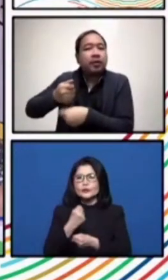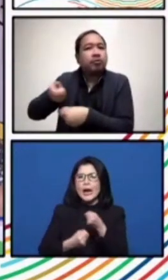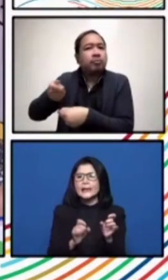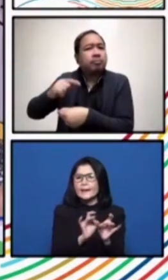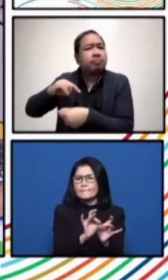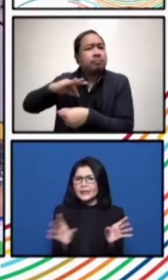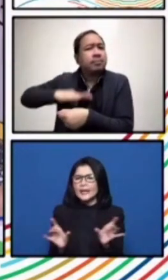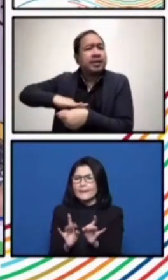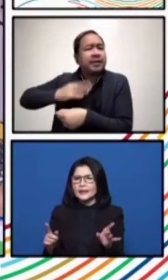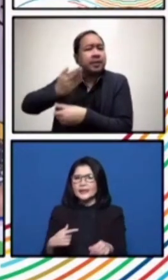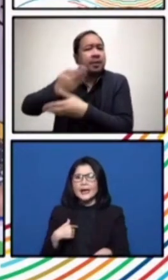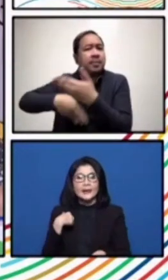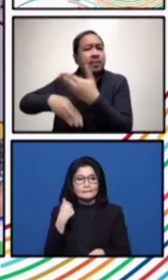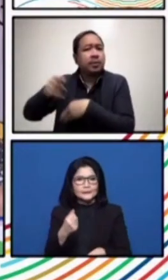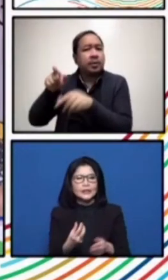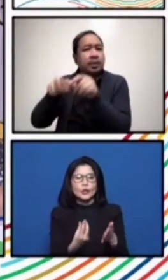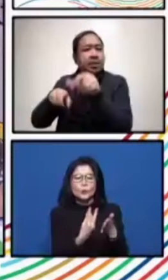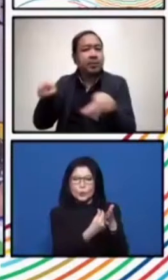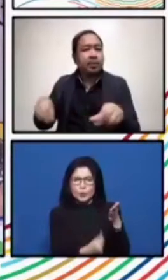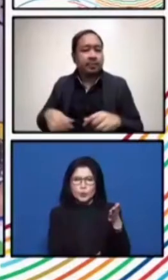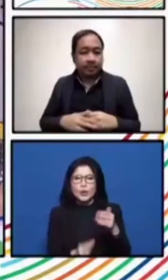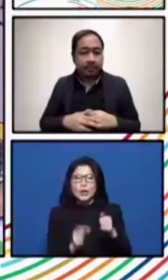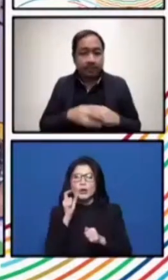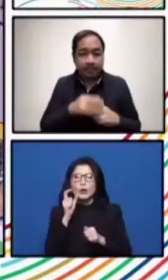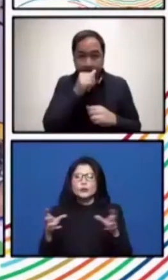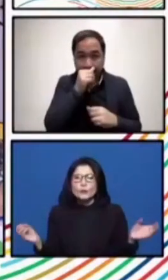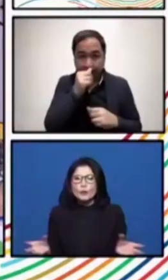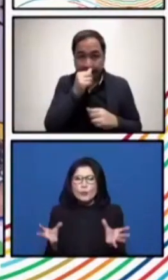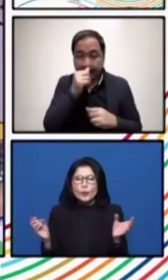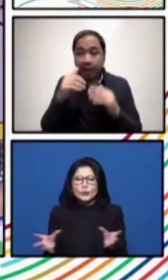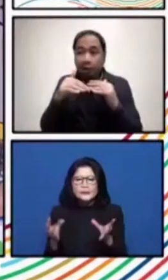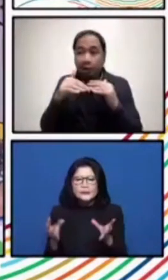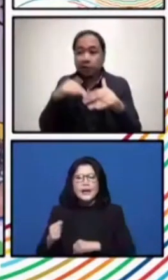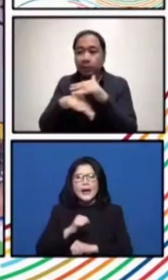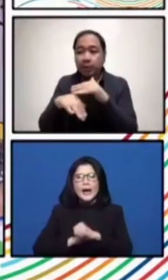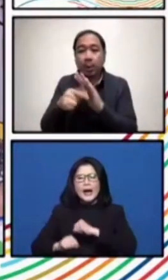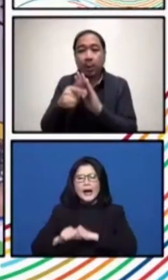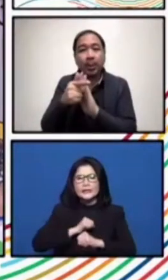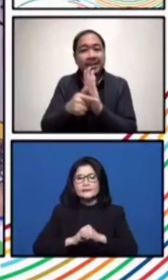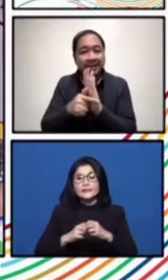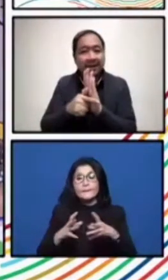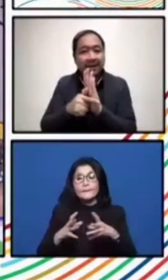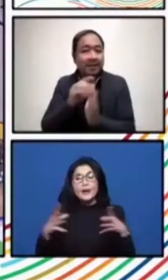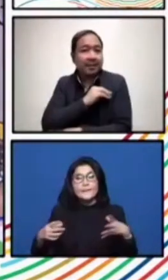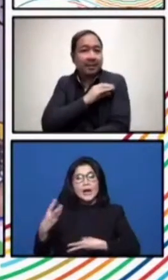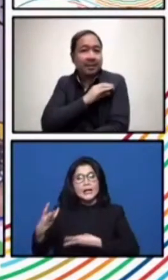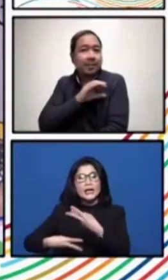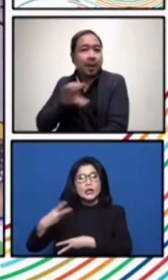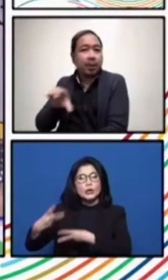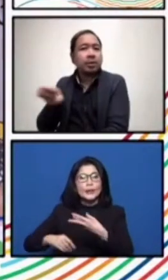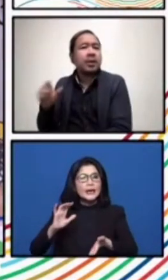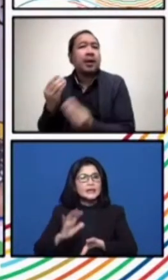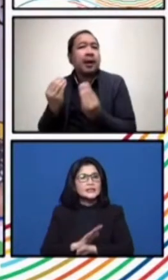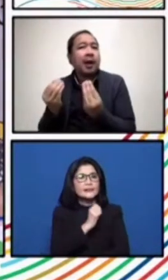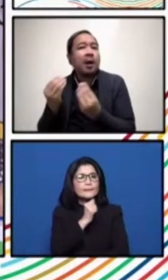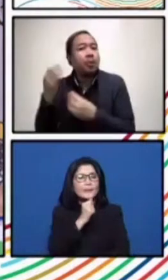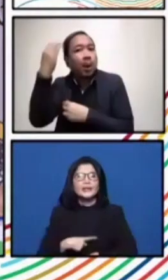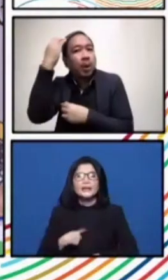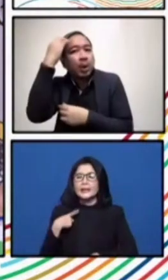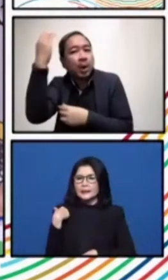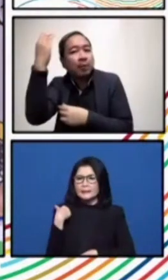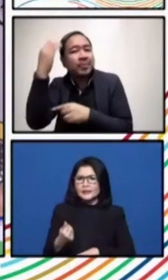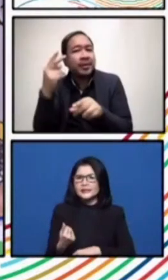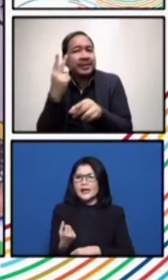of pwds for the social legal empowerment the government is committed to responsive policy making anticipating the future